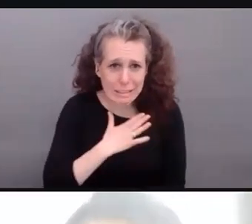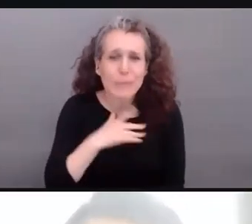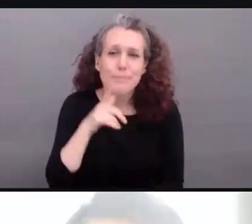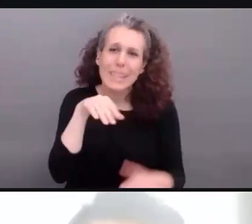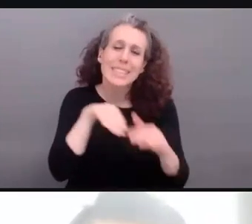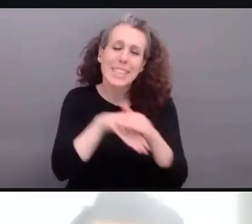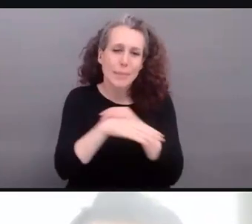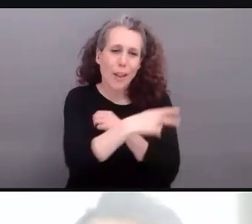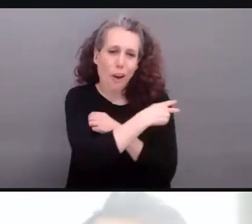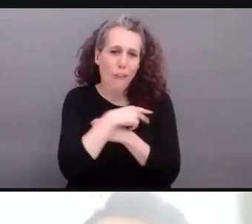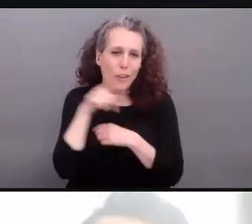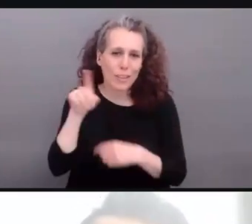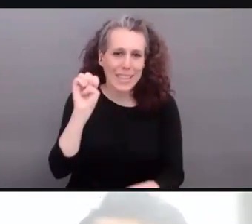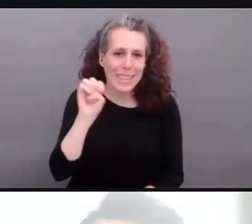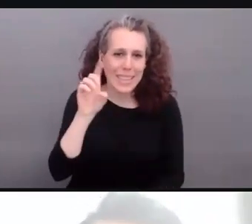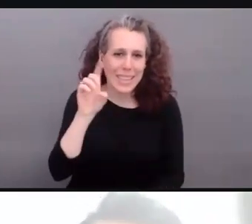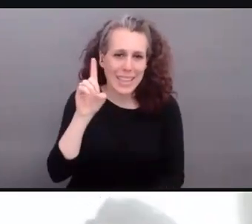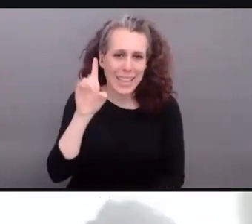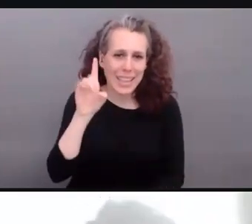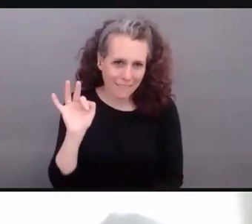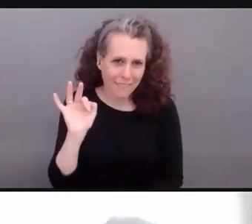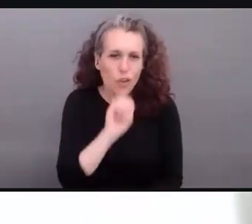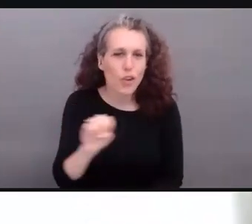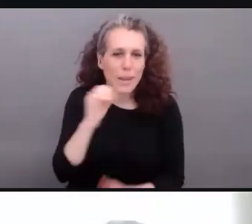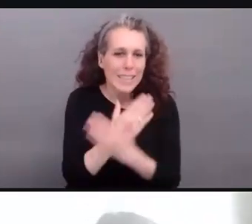officer at the European Disability Forum, the EDF, who are